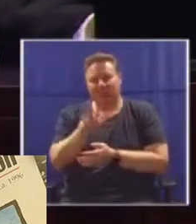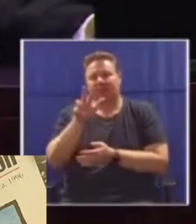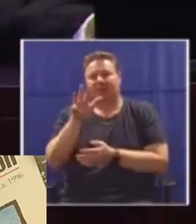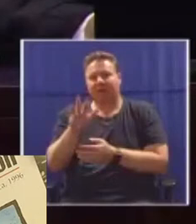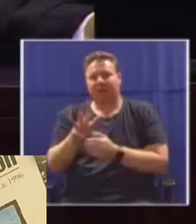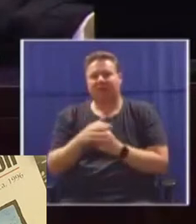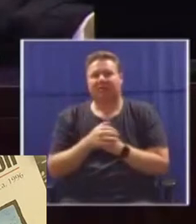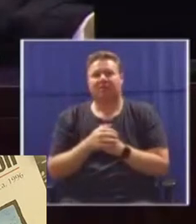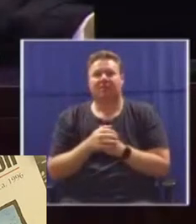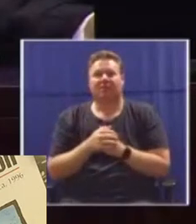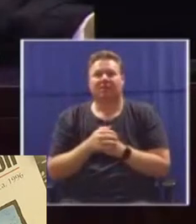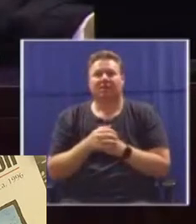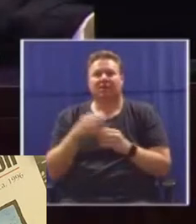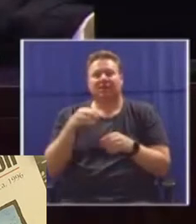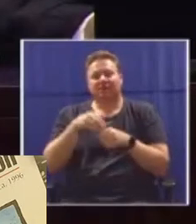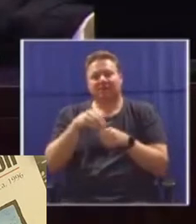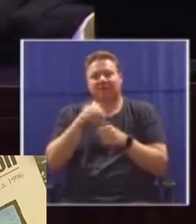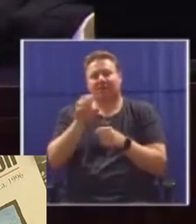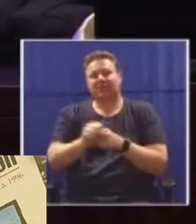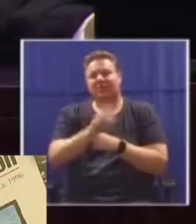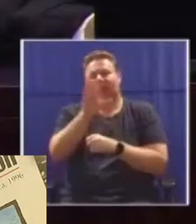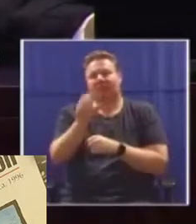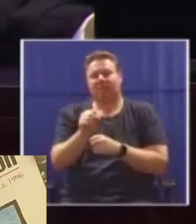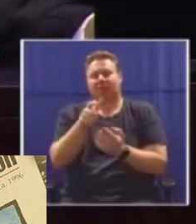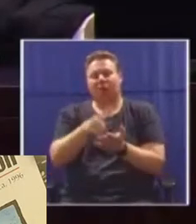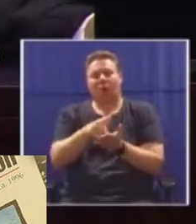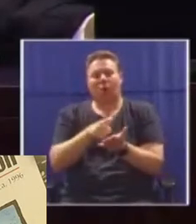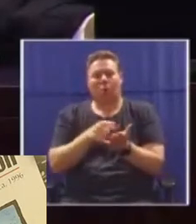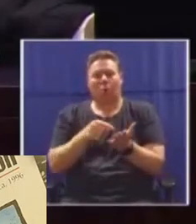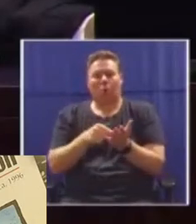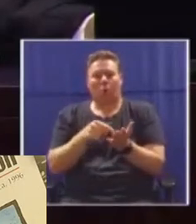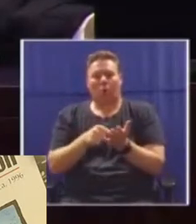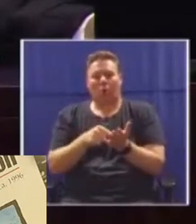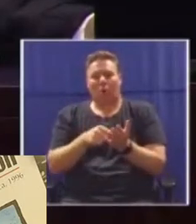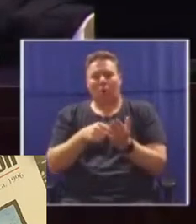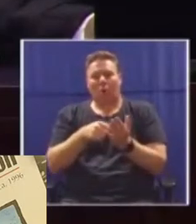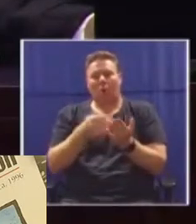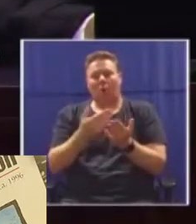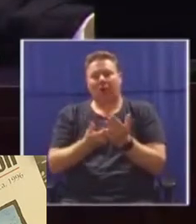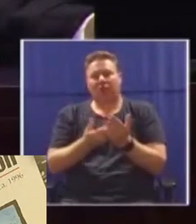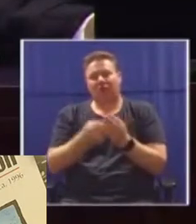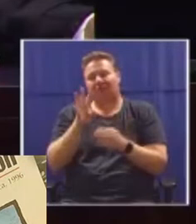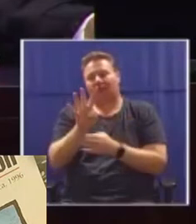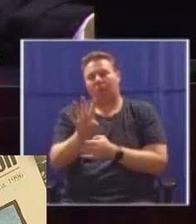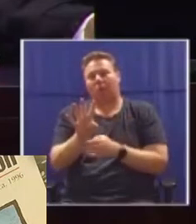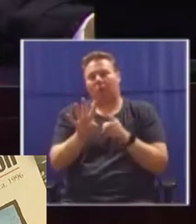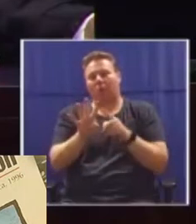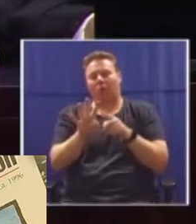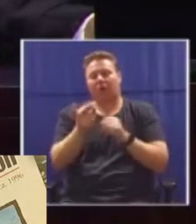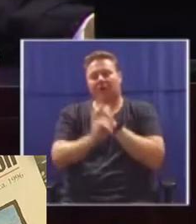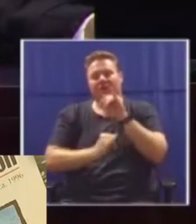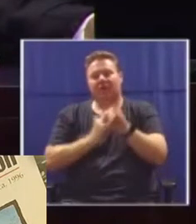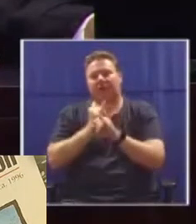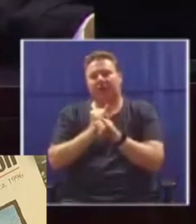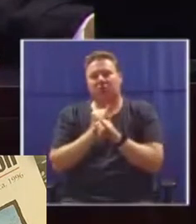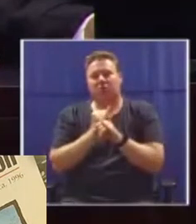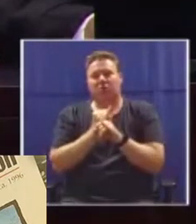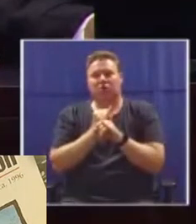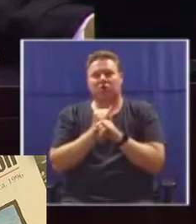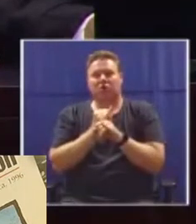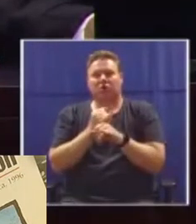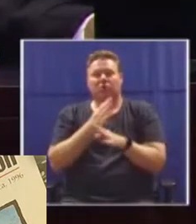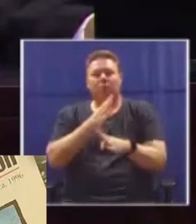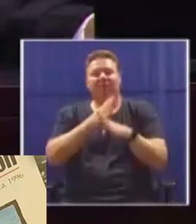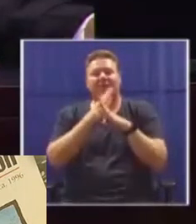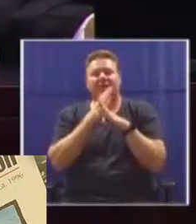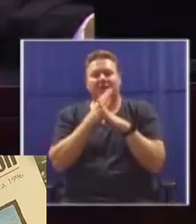into South African law Annex 4 of the International Convention for the Prevention of Pollution from